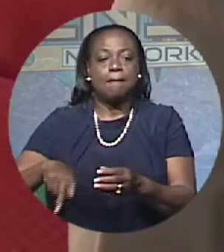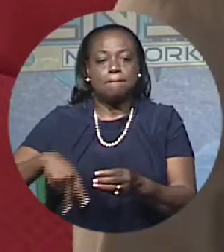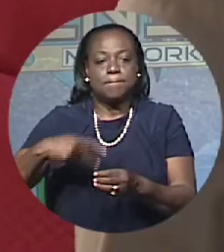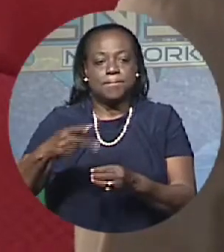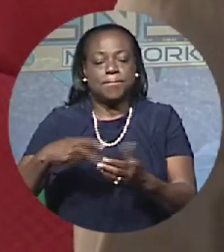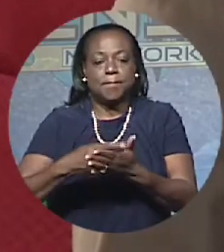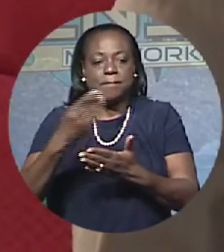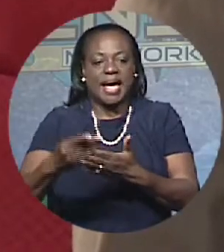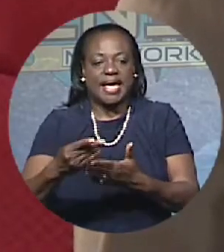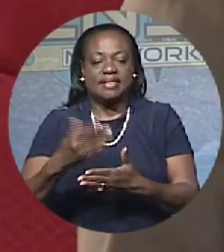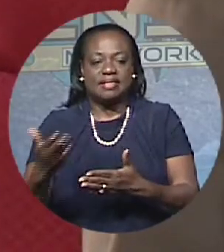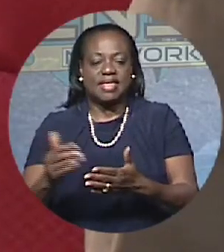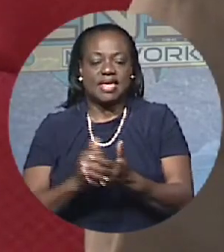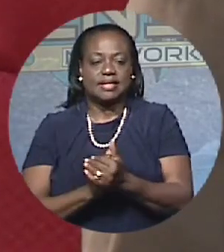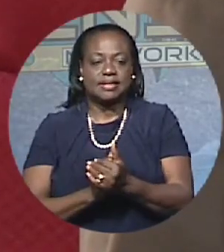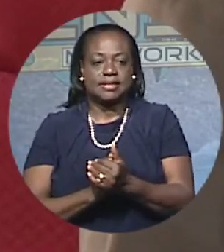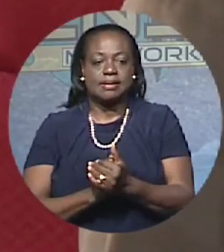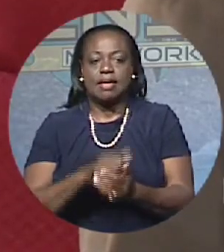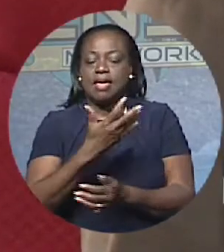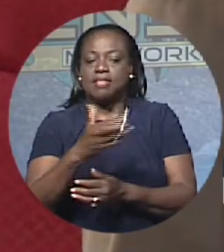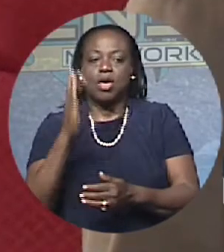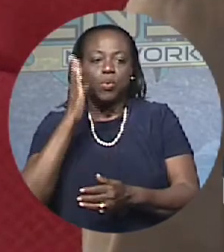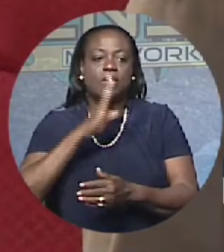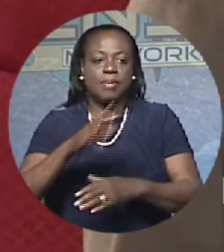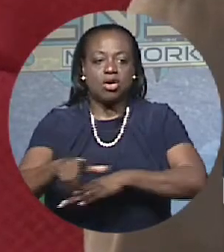I think there would be grounds there for us to